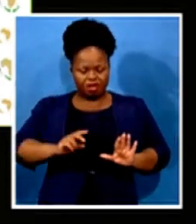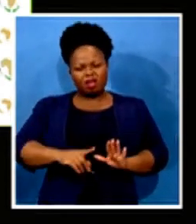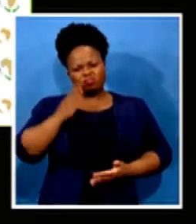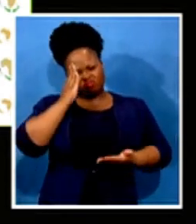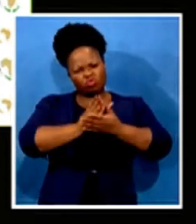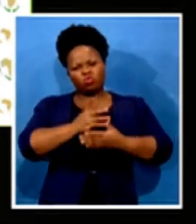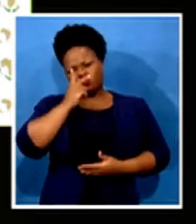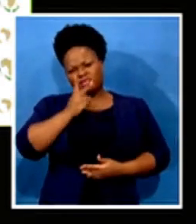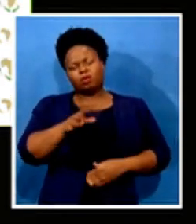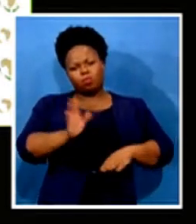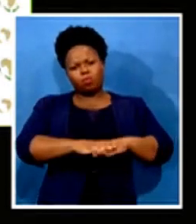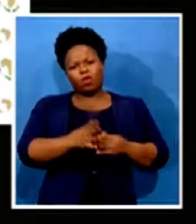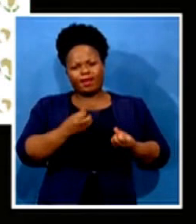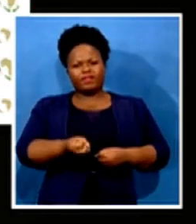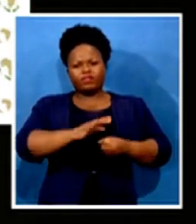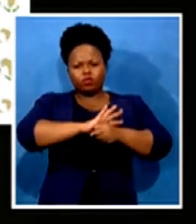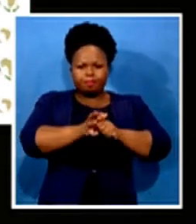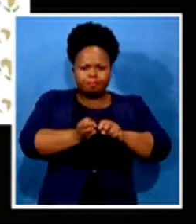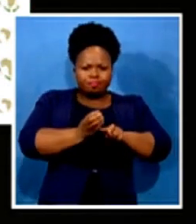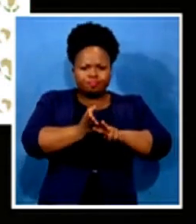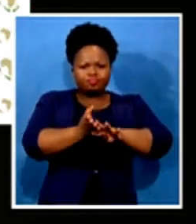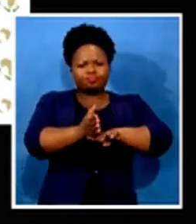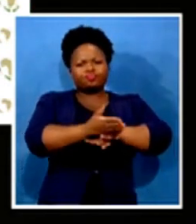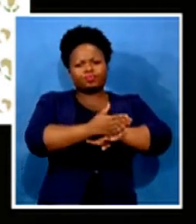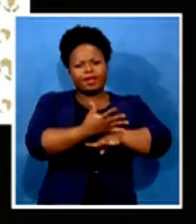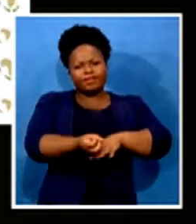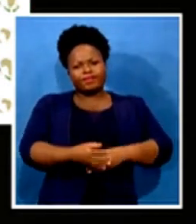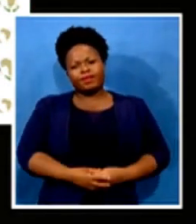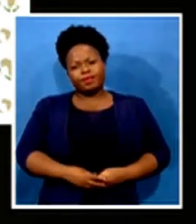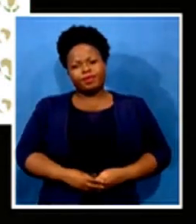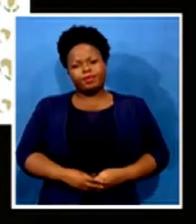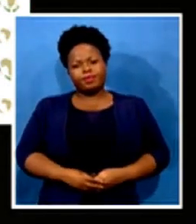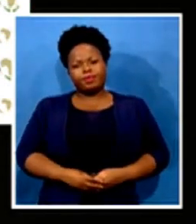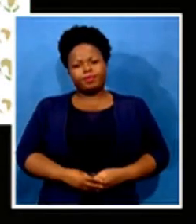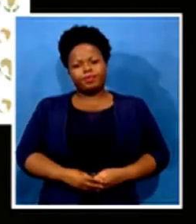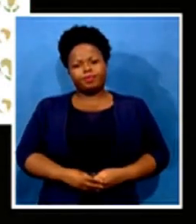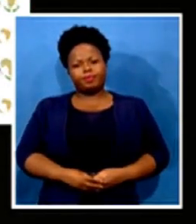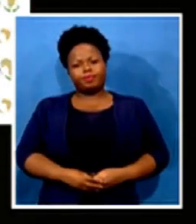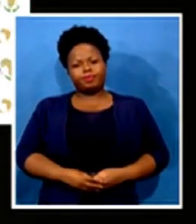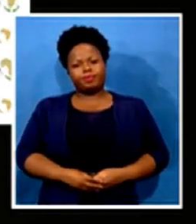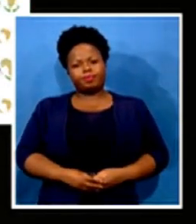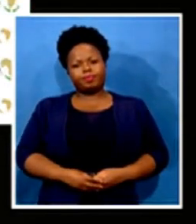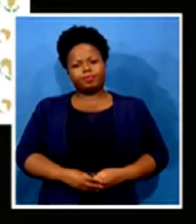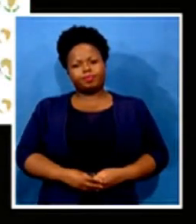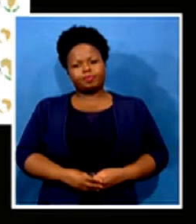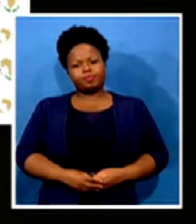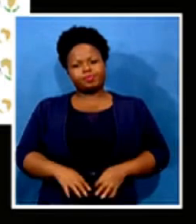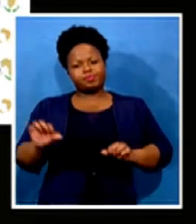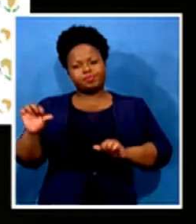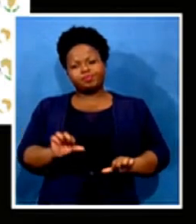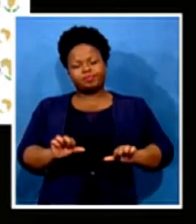that. All right. Let's come back to the questions from the Portuguese news agency,